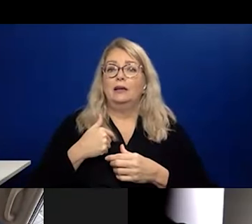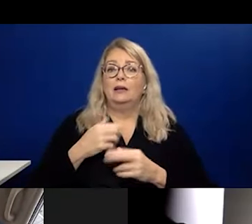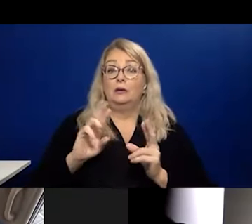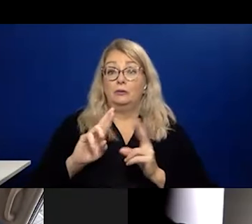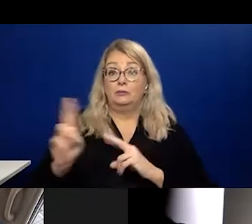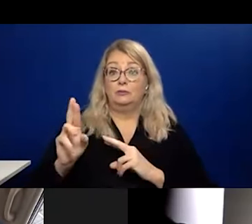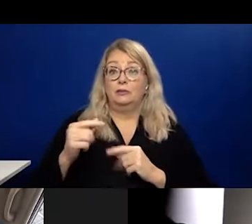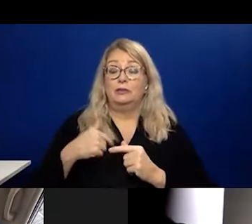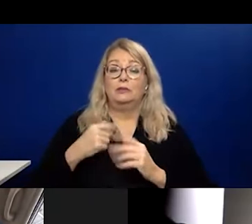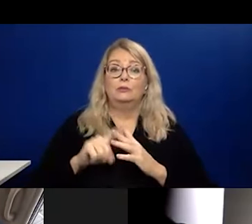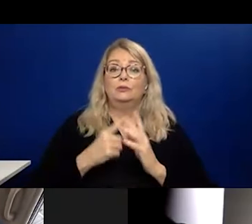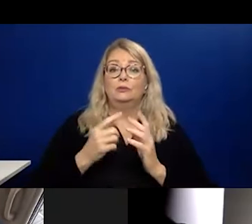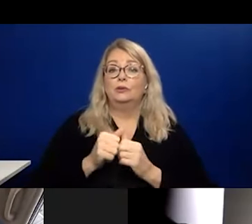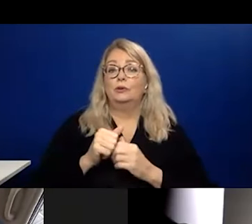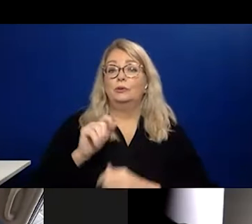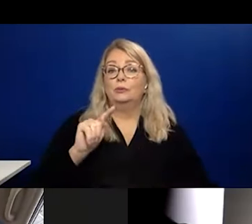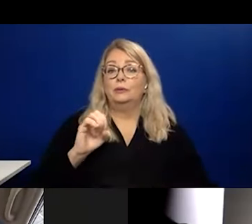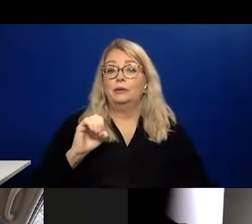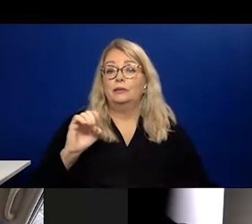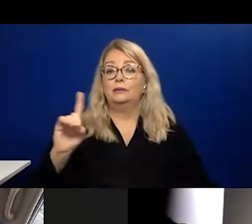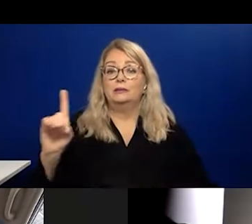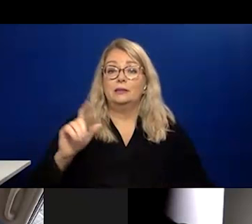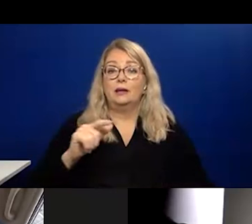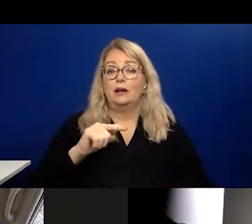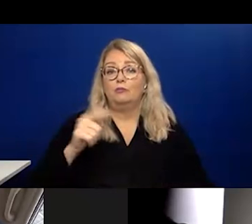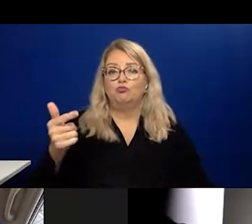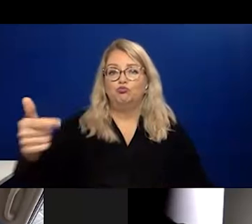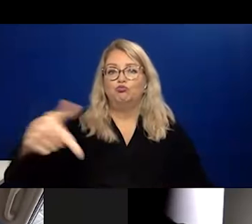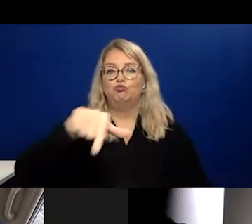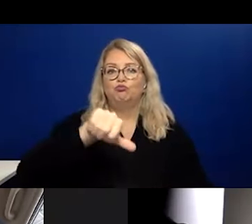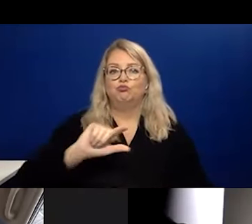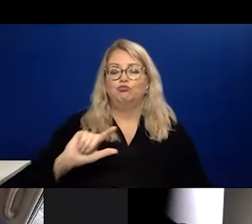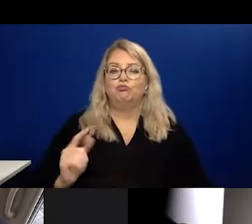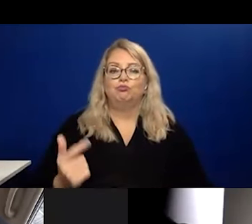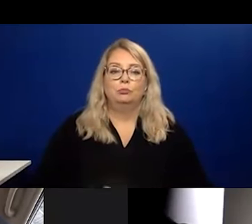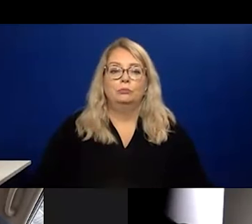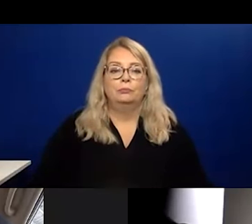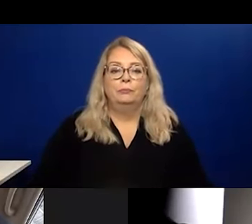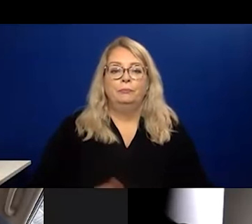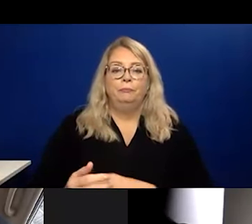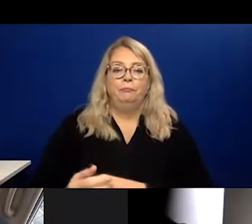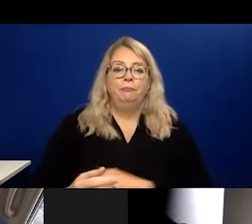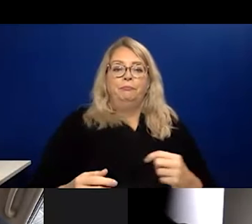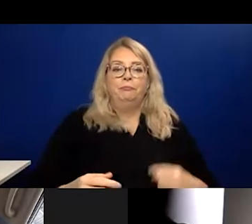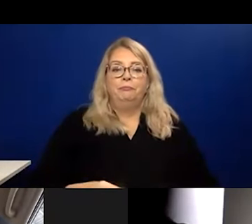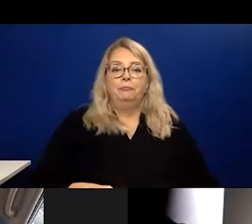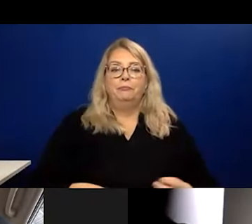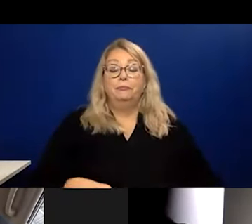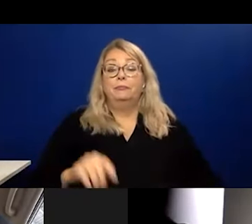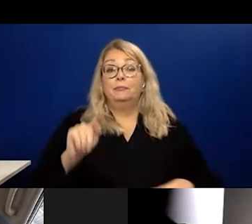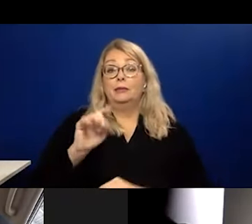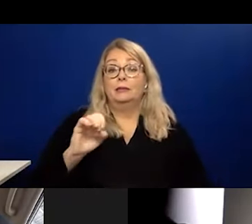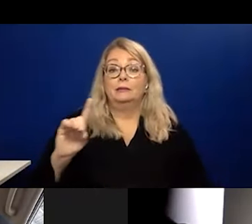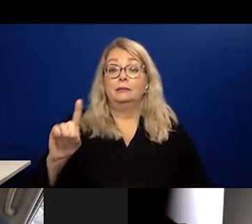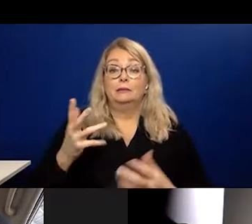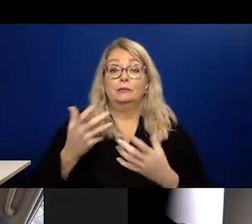We'll start with Todd and then we'll go around. How will I call them? Up to you. However you want to do it. Todd, would you like to